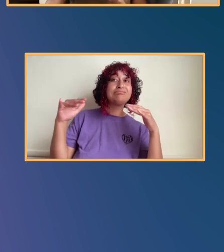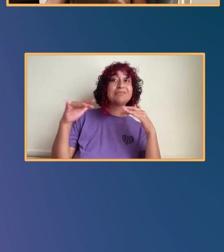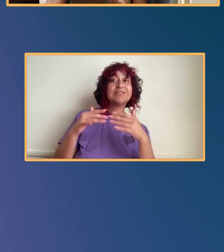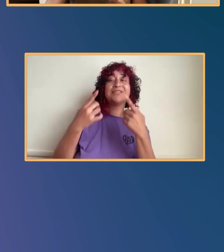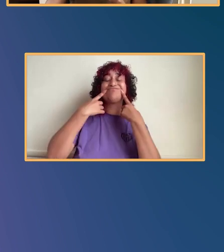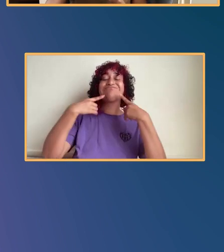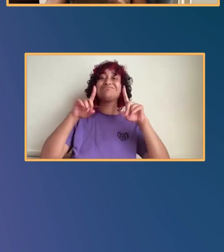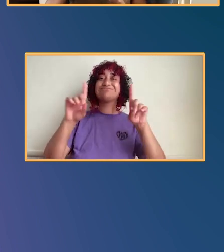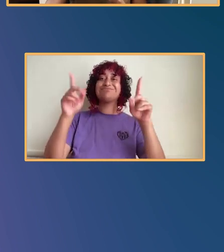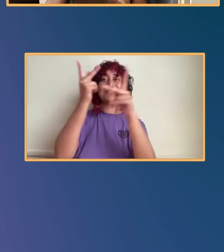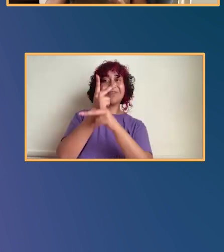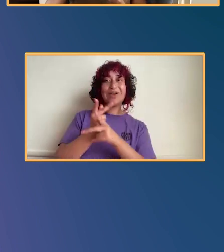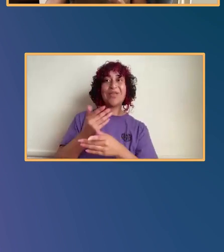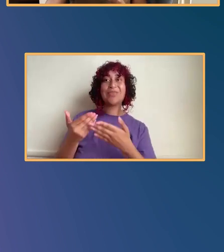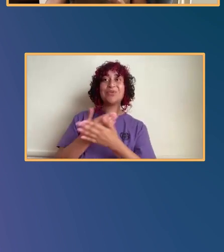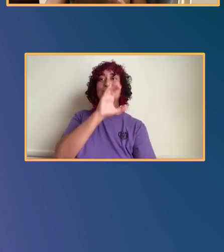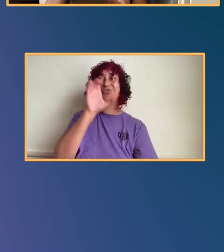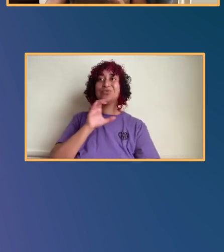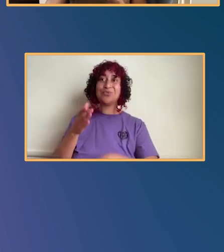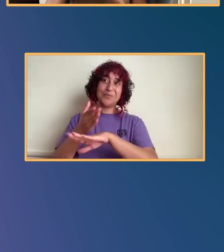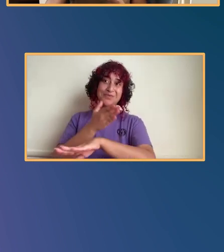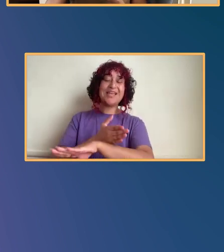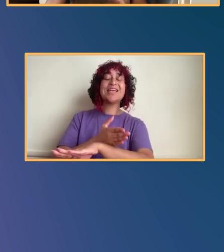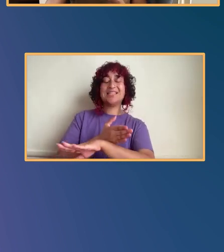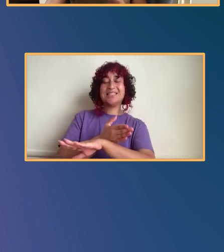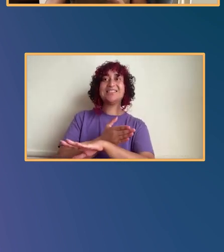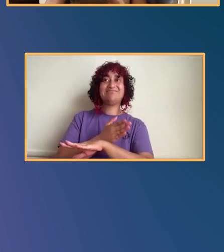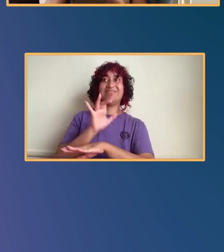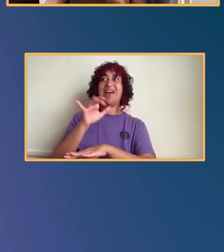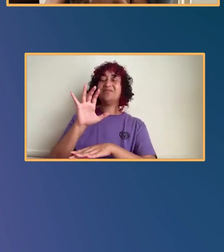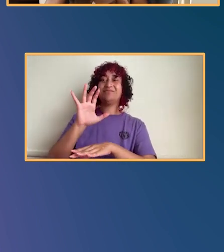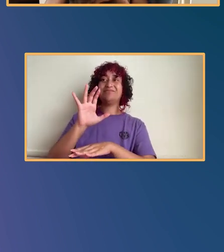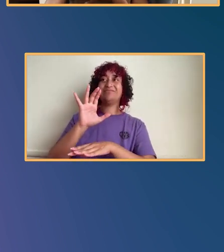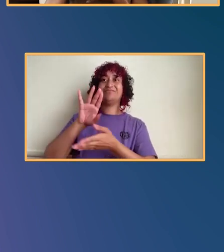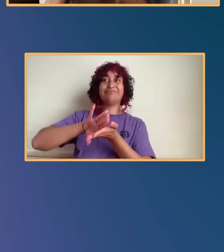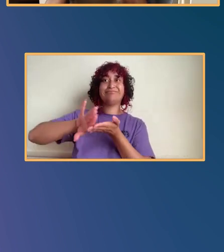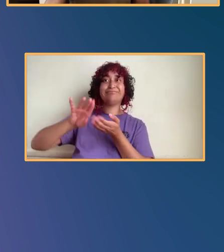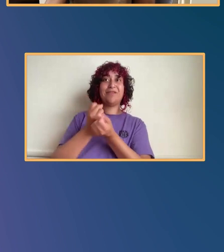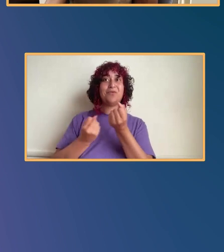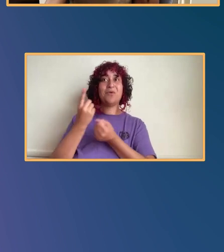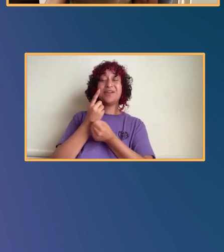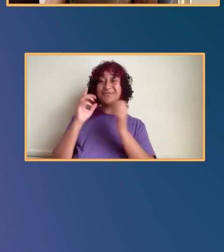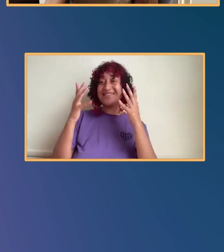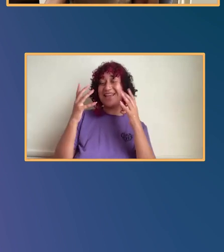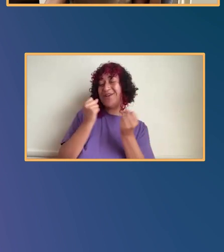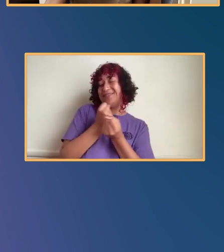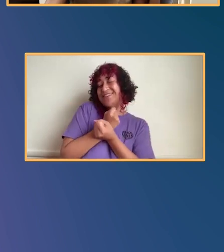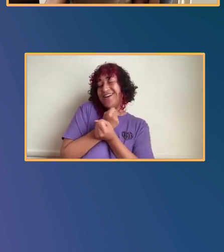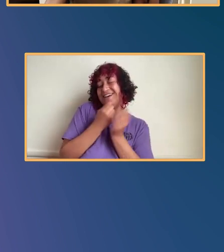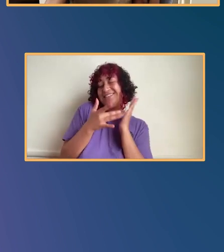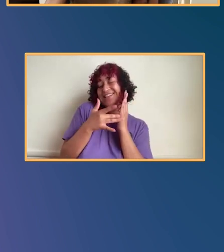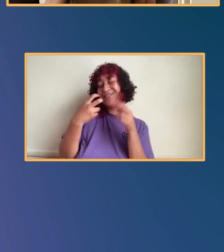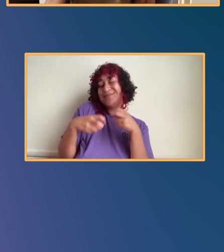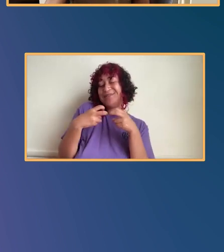navigate whatever this new Zoom update was that locked everybody out. Yay, we love technology.